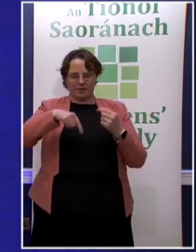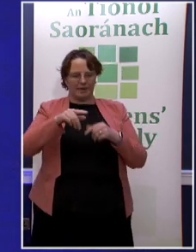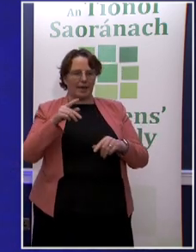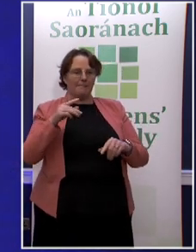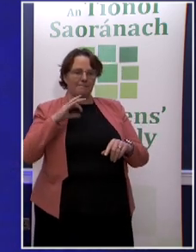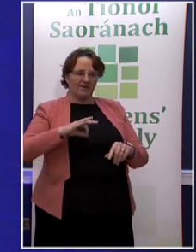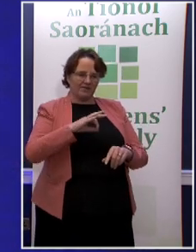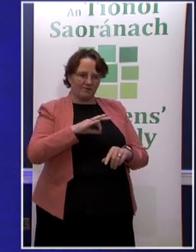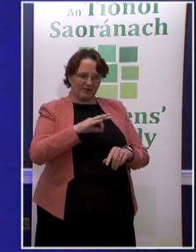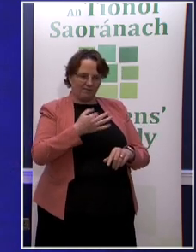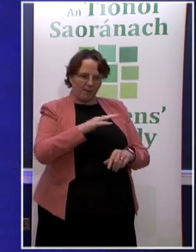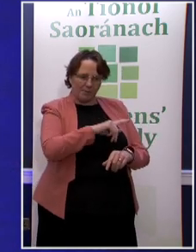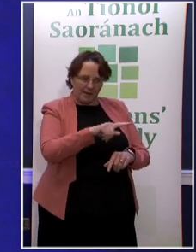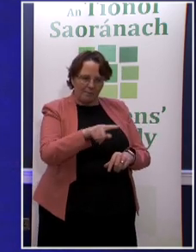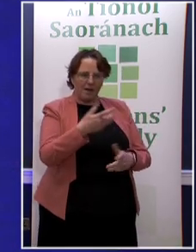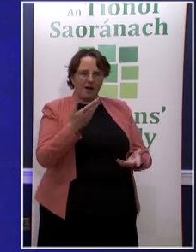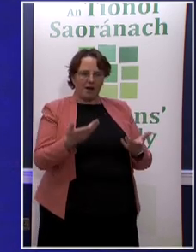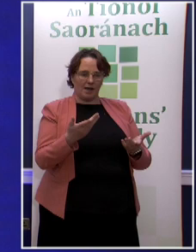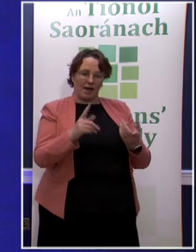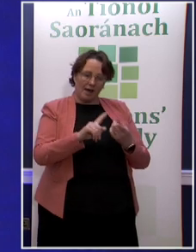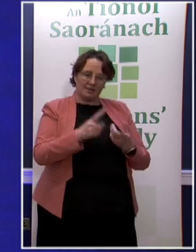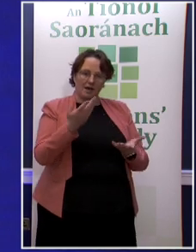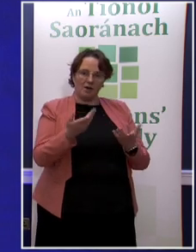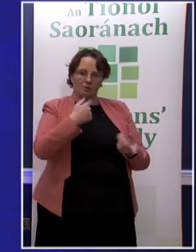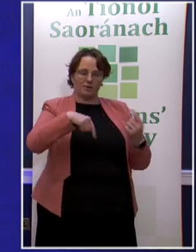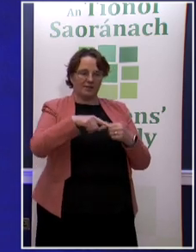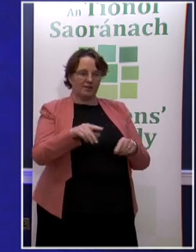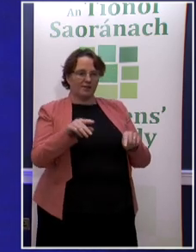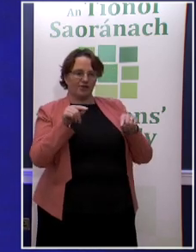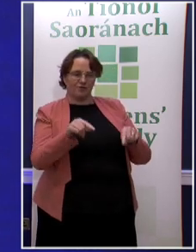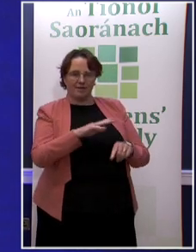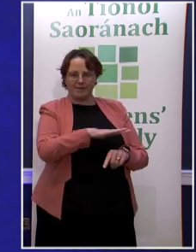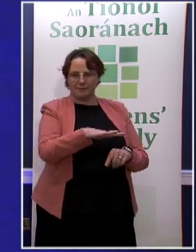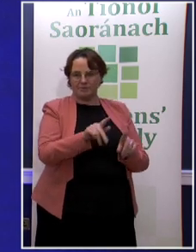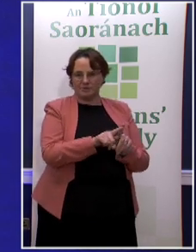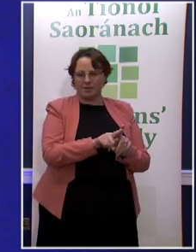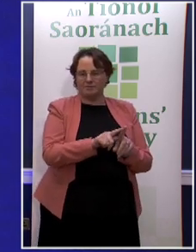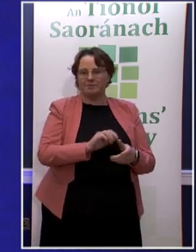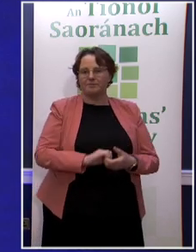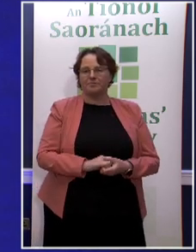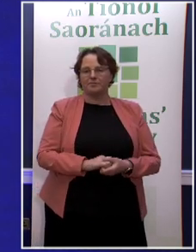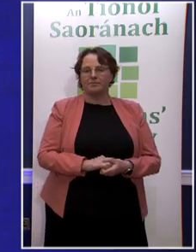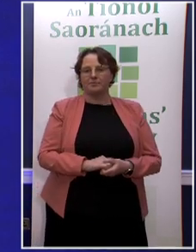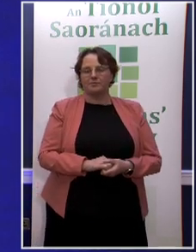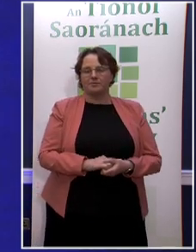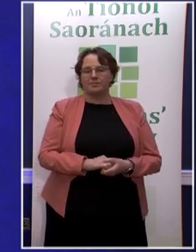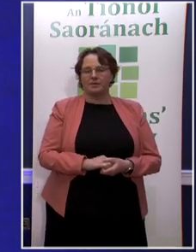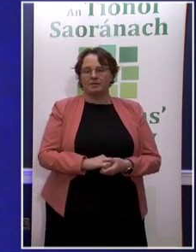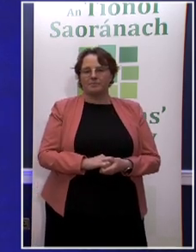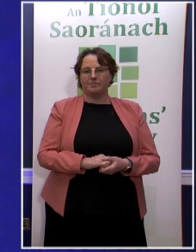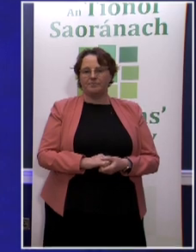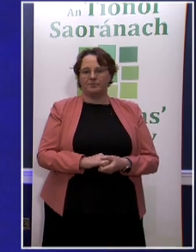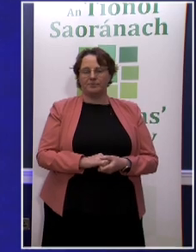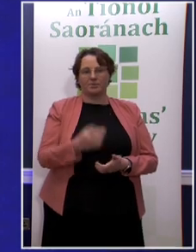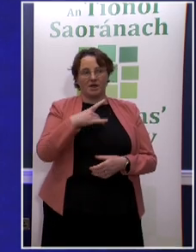them. But those are really tales that are going to be told in other talks, including the one that's coming straight after this one. So